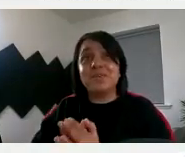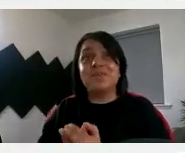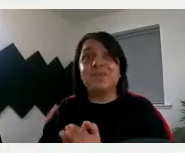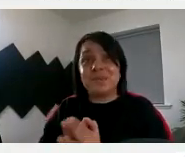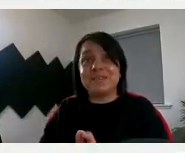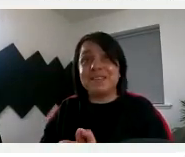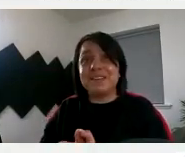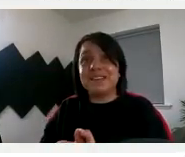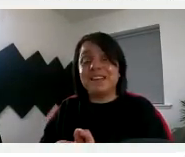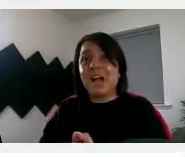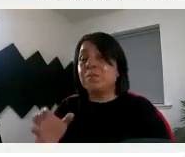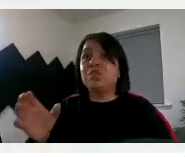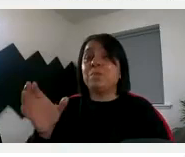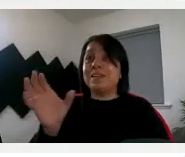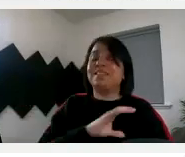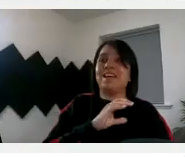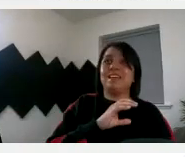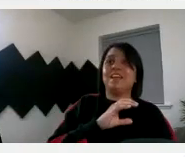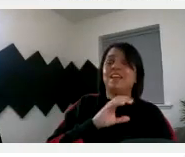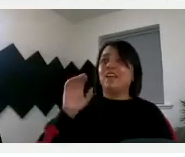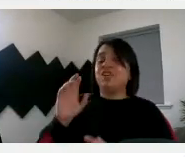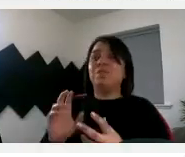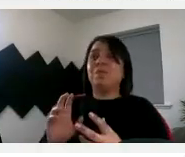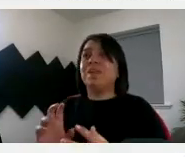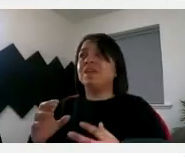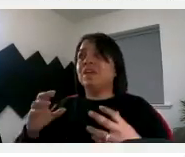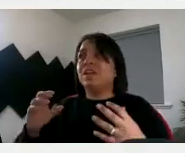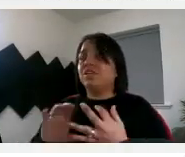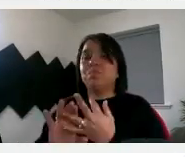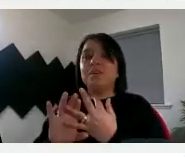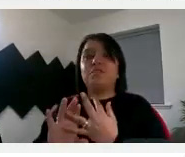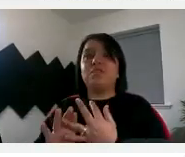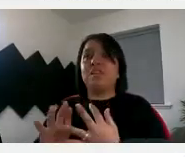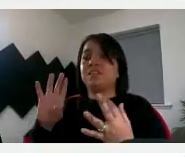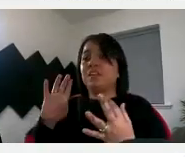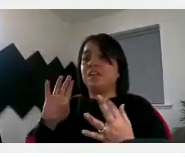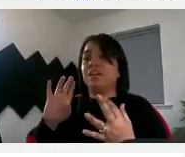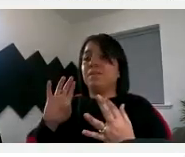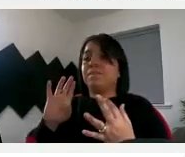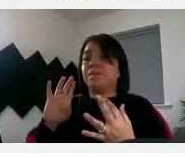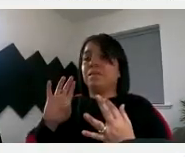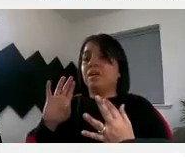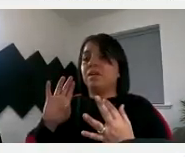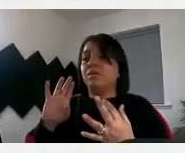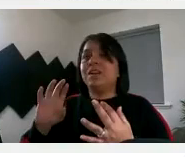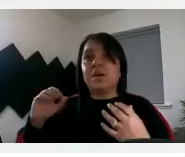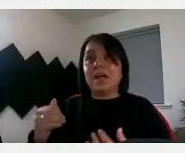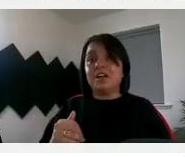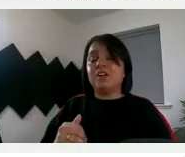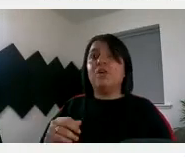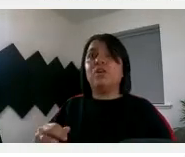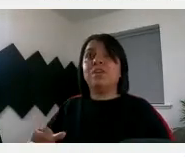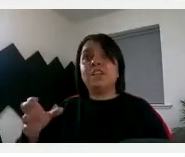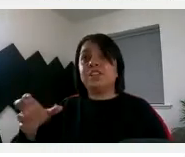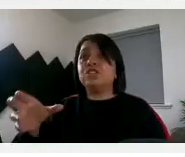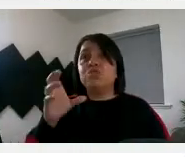love the word piss. I'm so pissed today. It could be mean. It could mean two things. One is I'm angry,